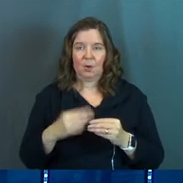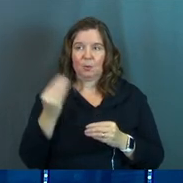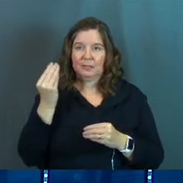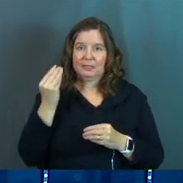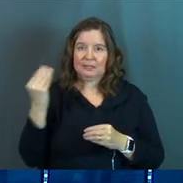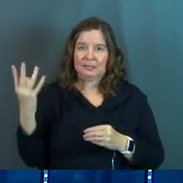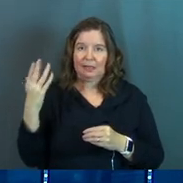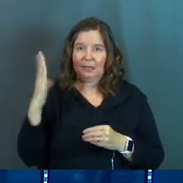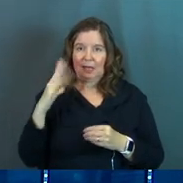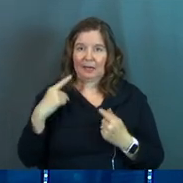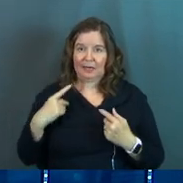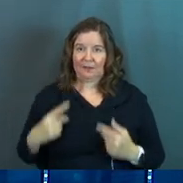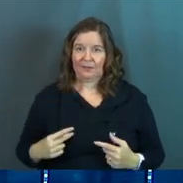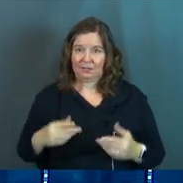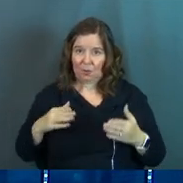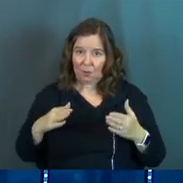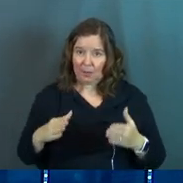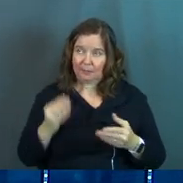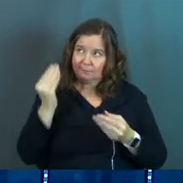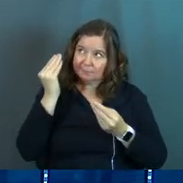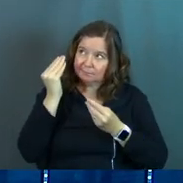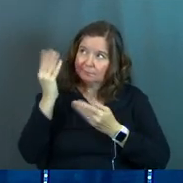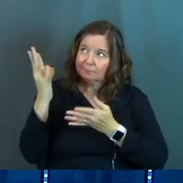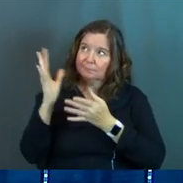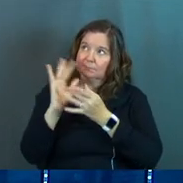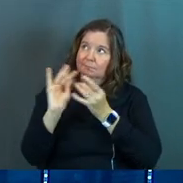telling God in a physical way